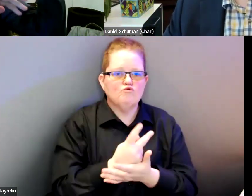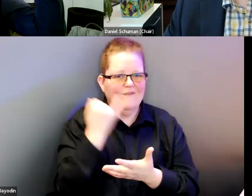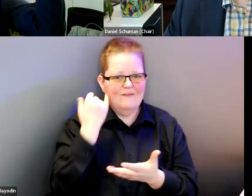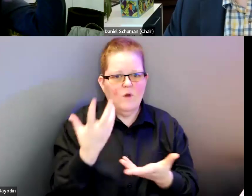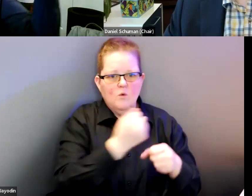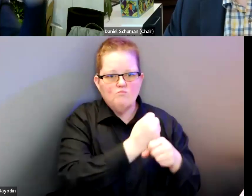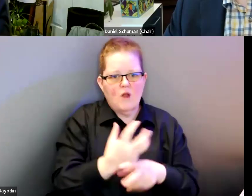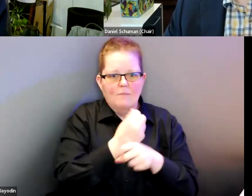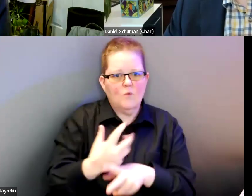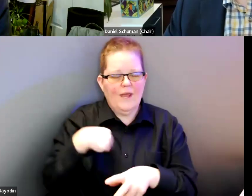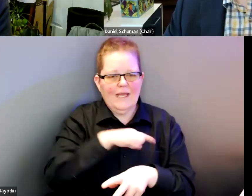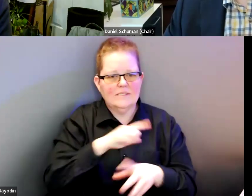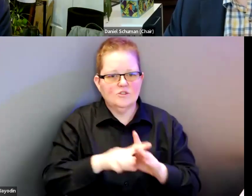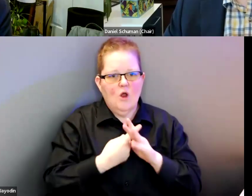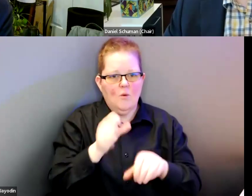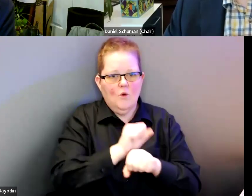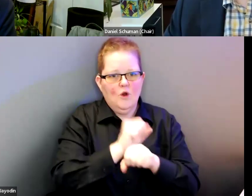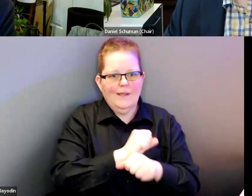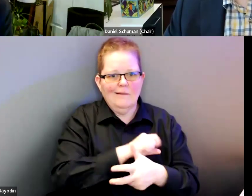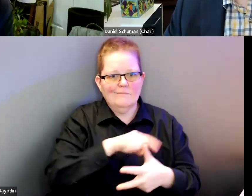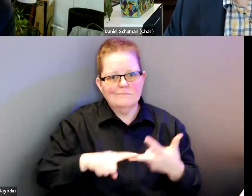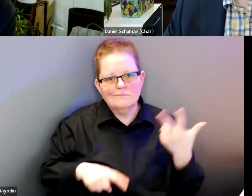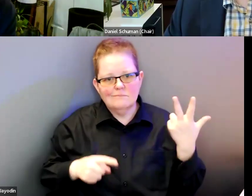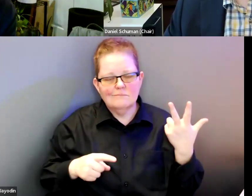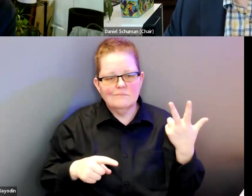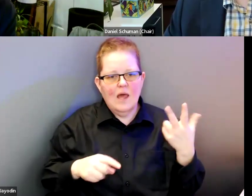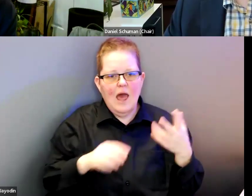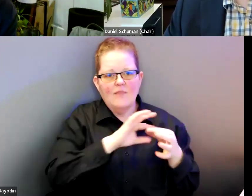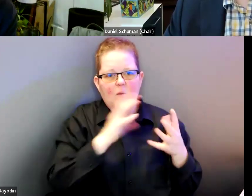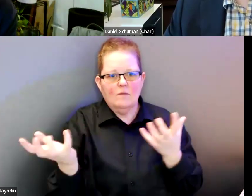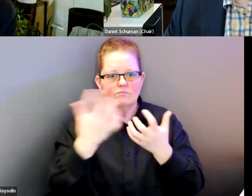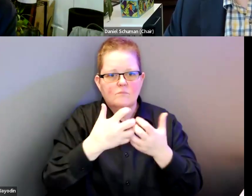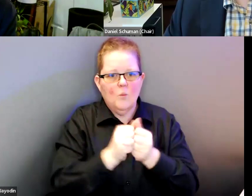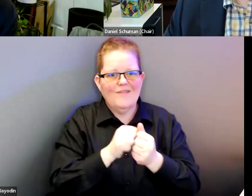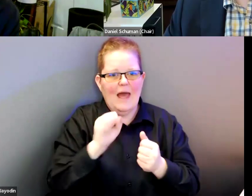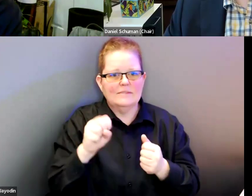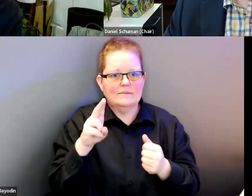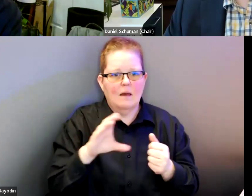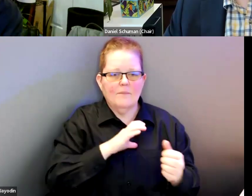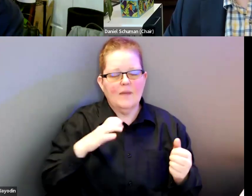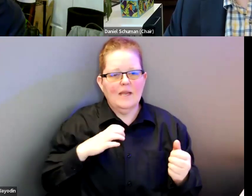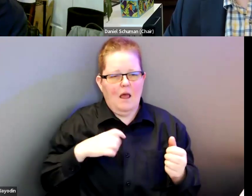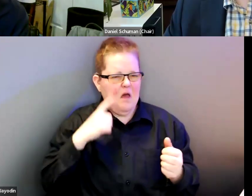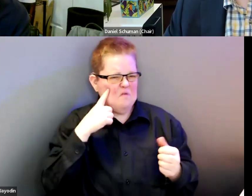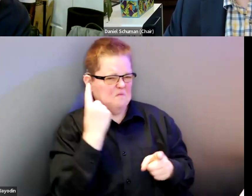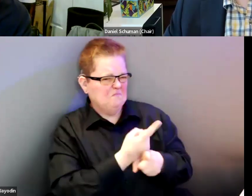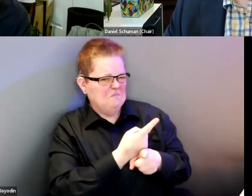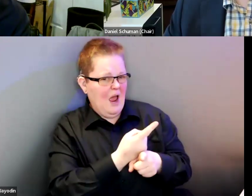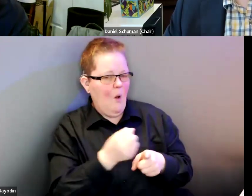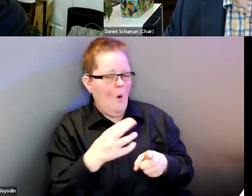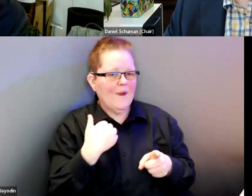preparatory groups that are aligned with the new subcommittees, for example. Yeah, no, I think that's right. Or some of it we can hold at the full committee